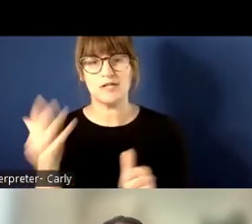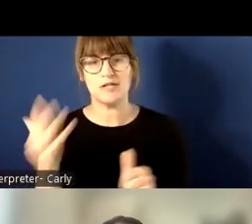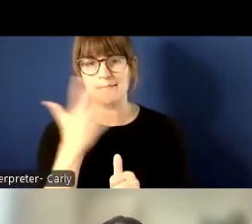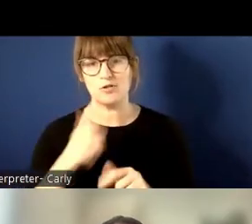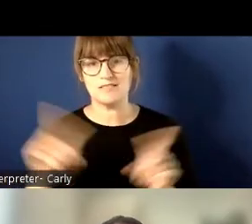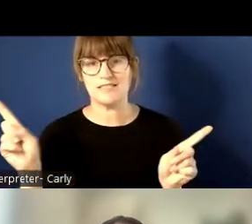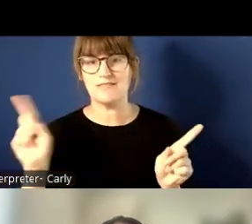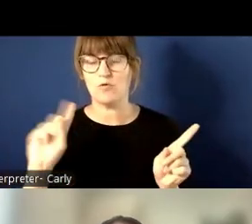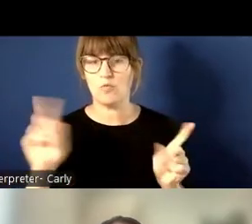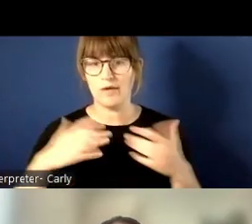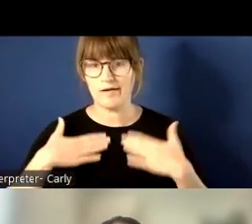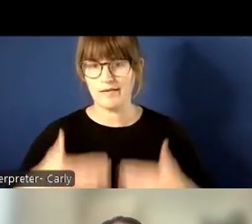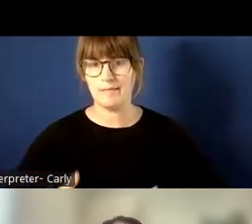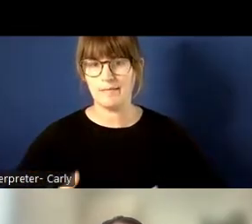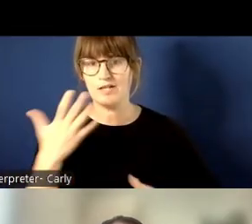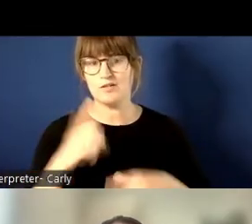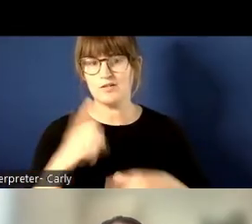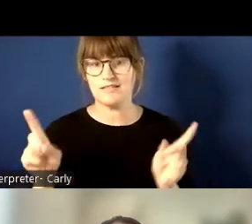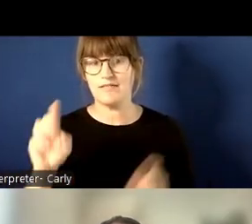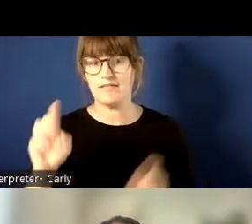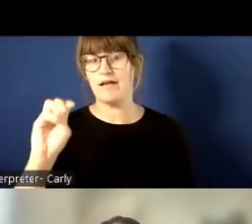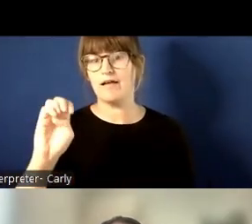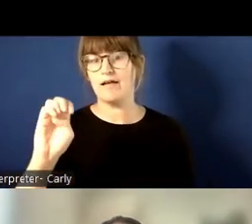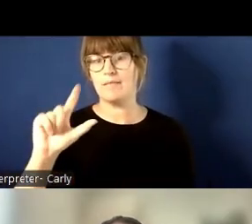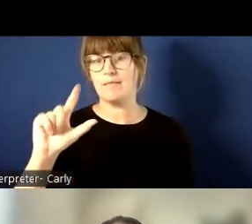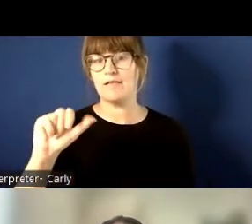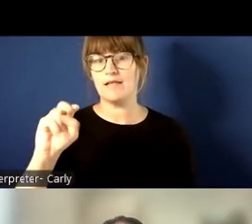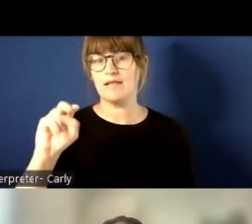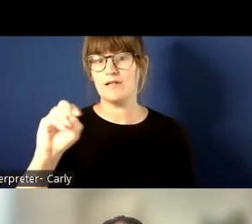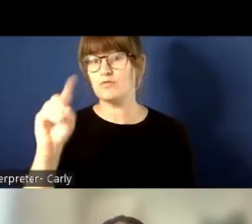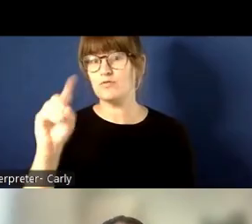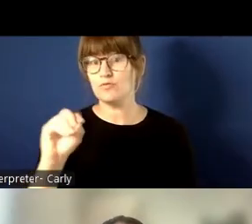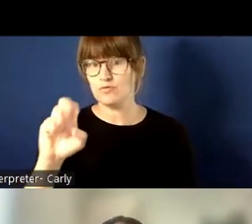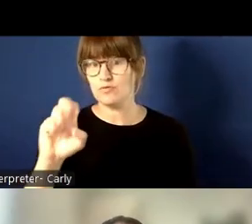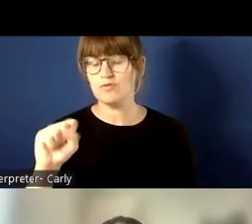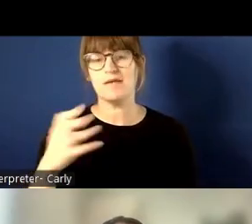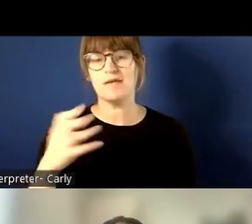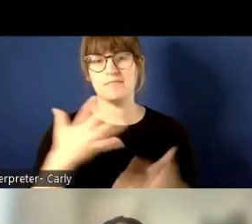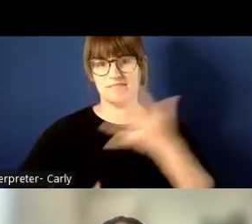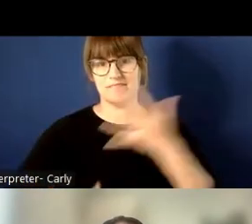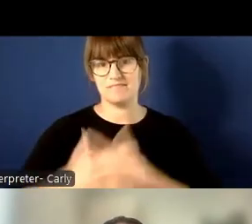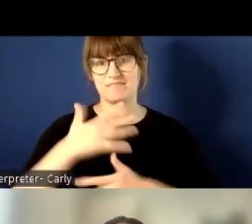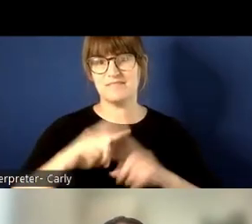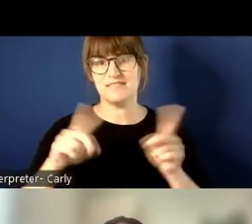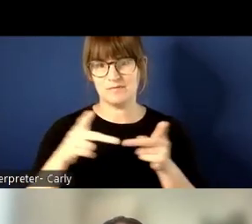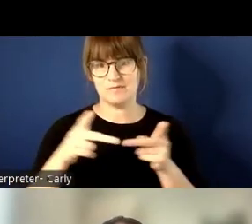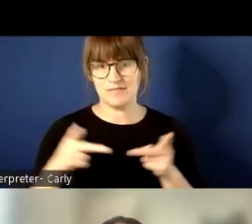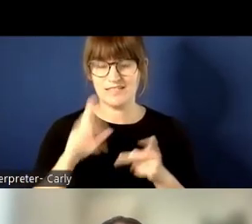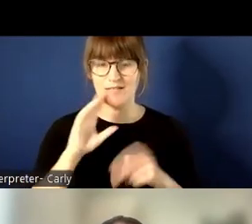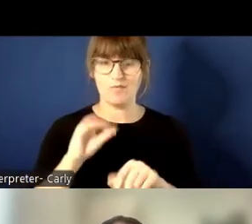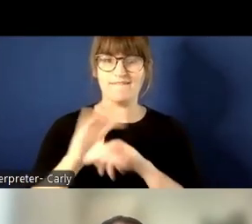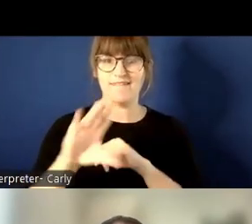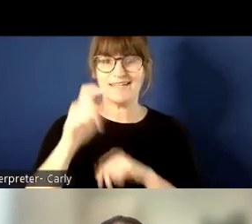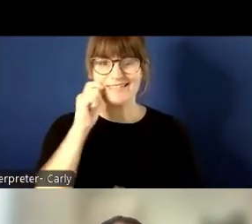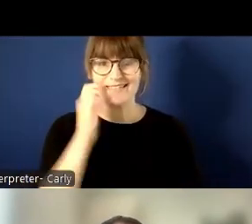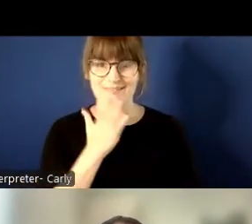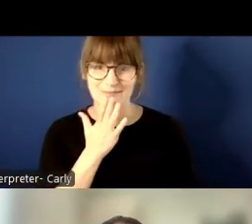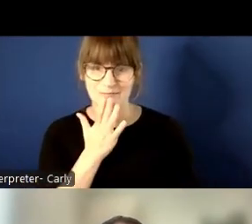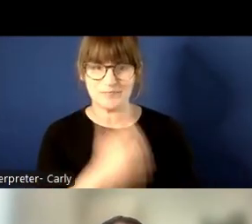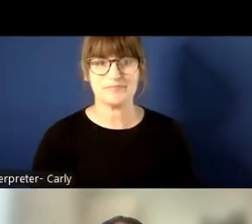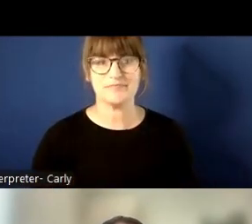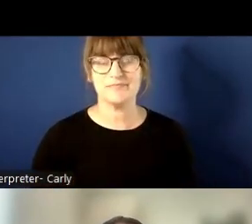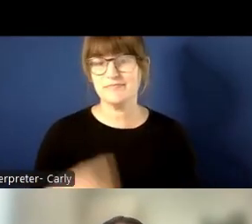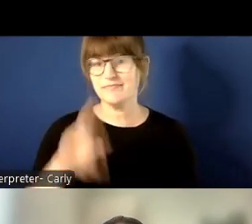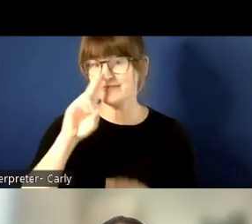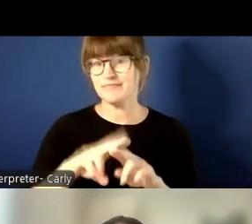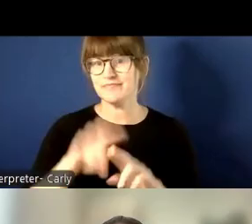of melanosomes, which are the organelle in these cells that produce melanin that contributes to skin color. So these are a couple fun pictures